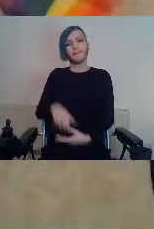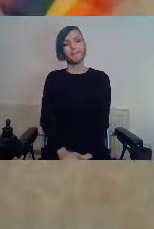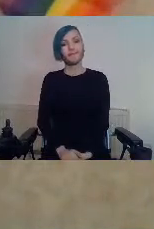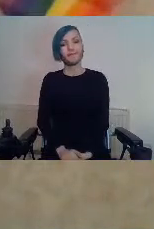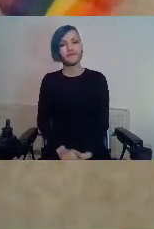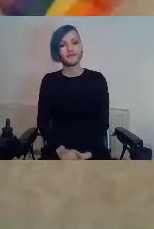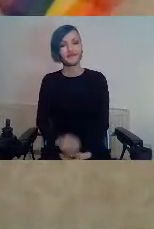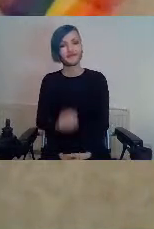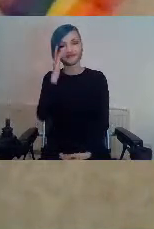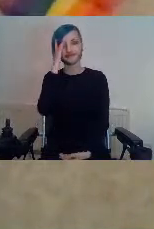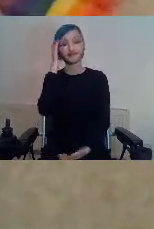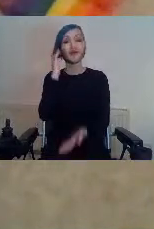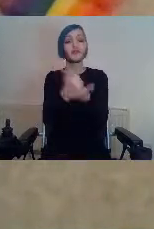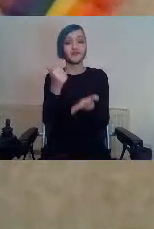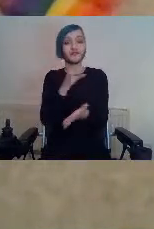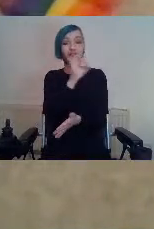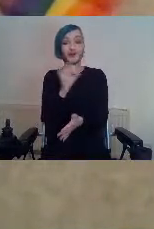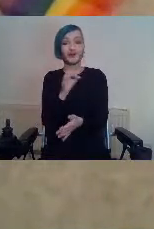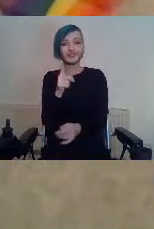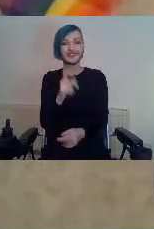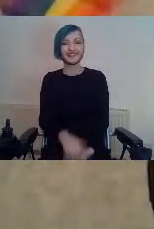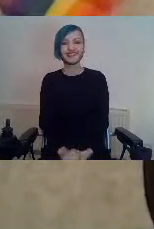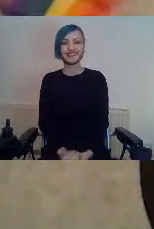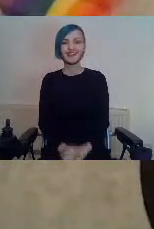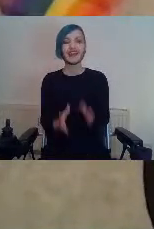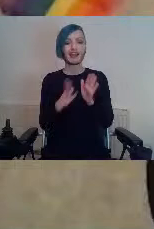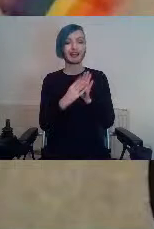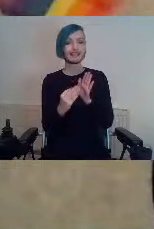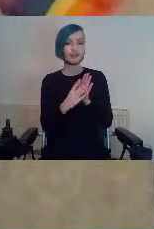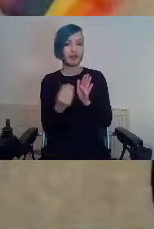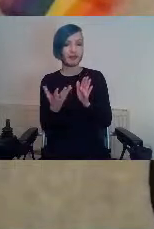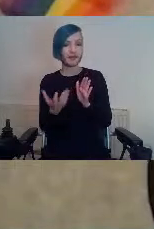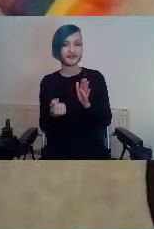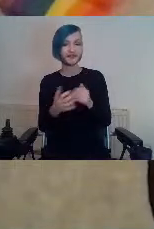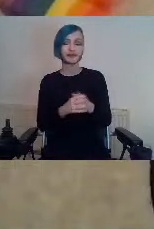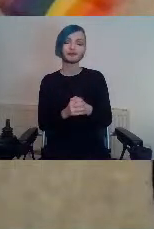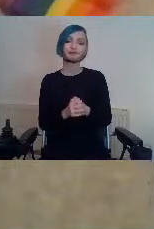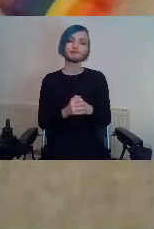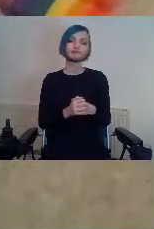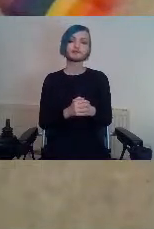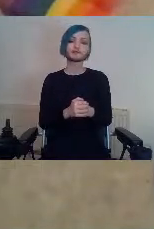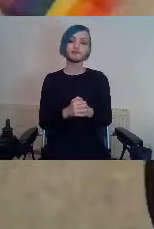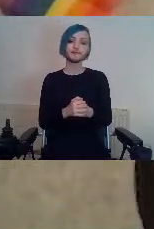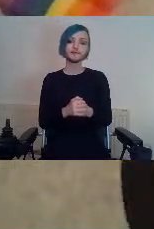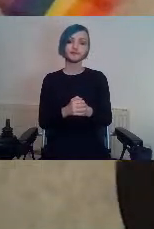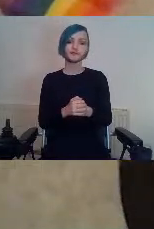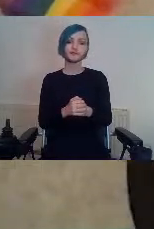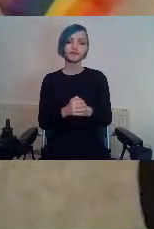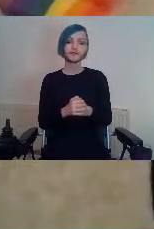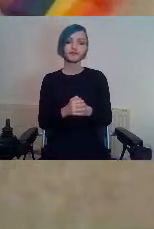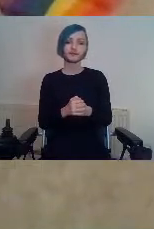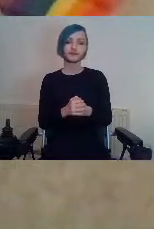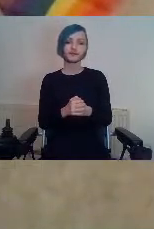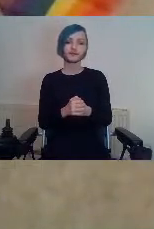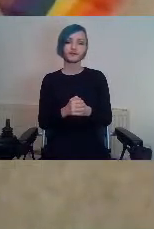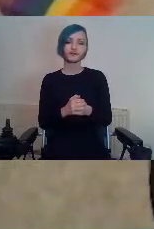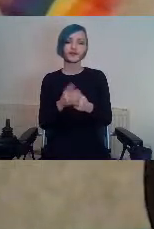Great question. I have example of one hand international solidarity, on the other